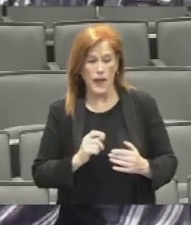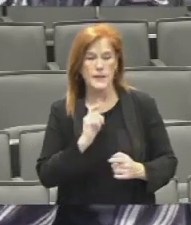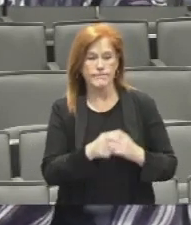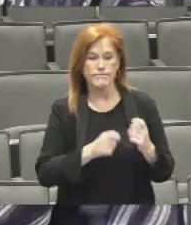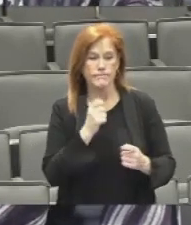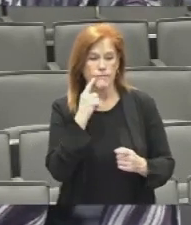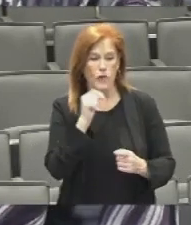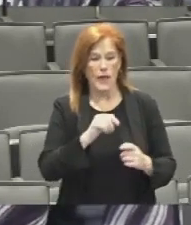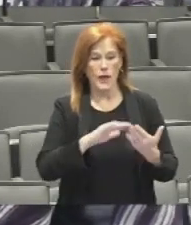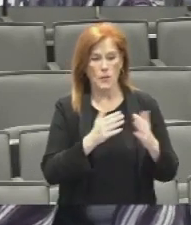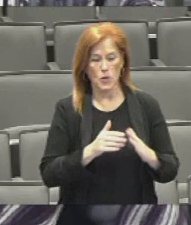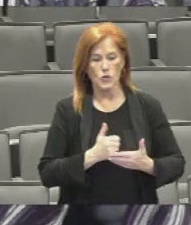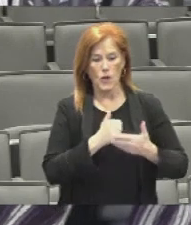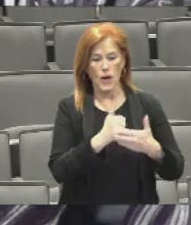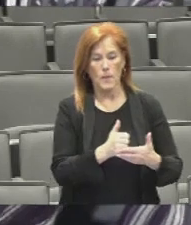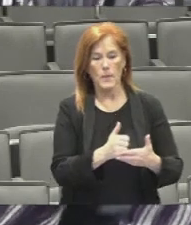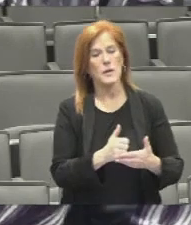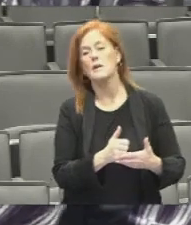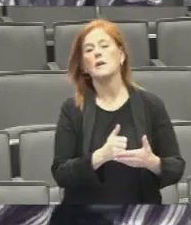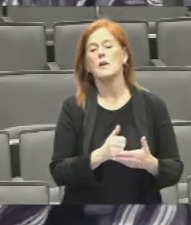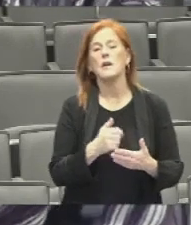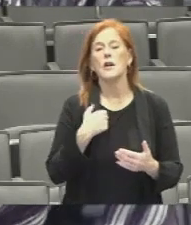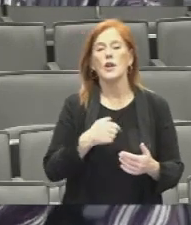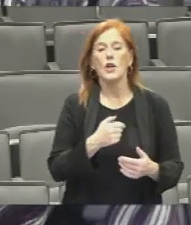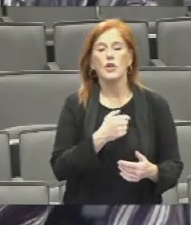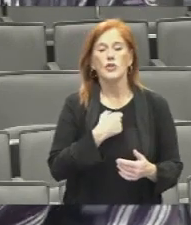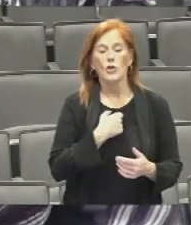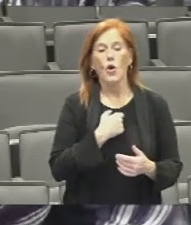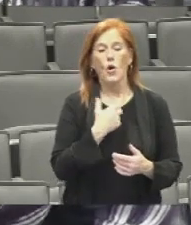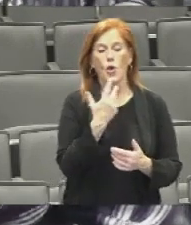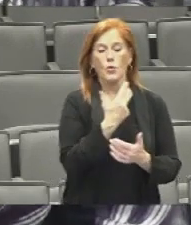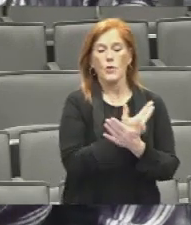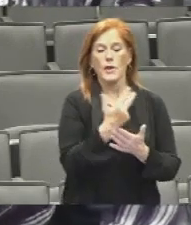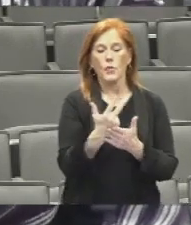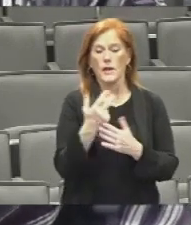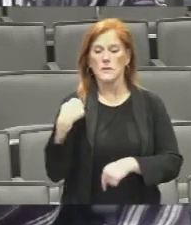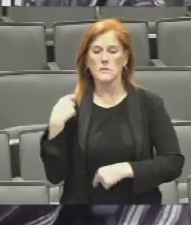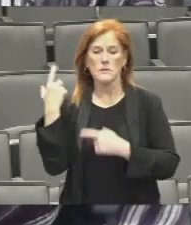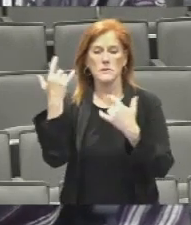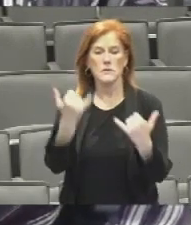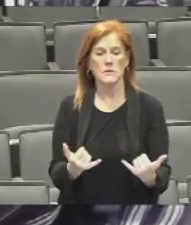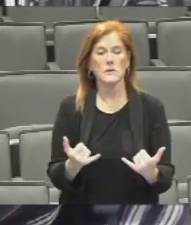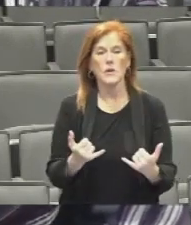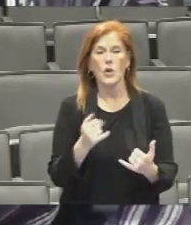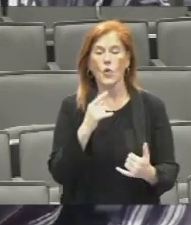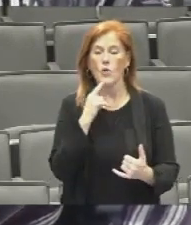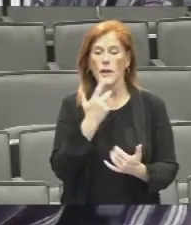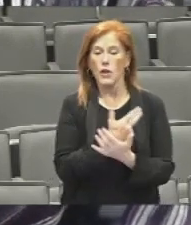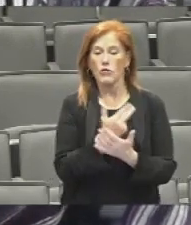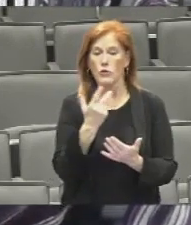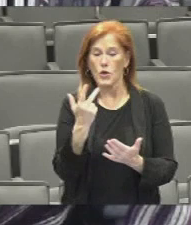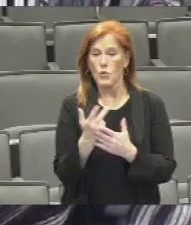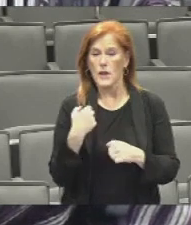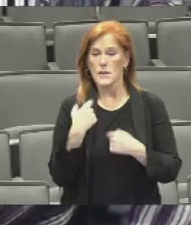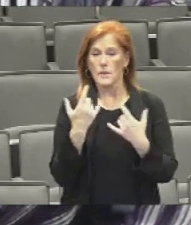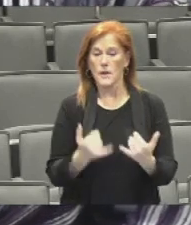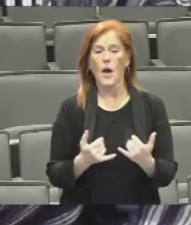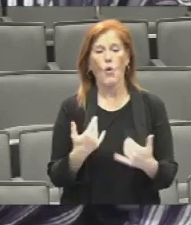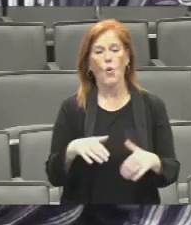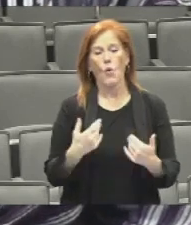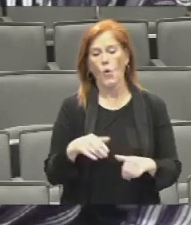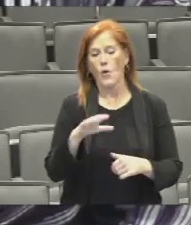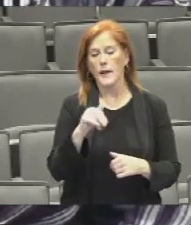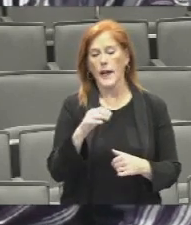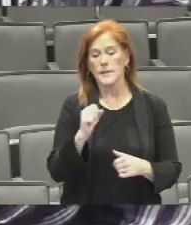So when we look at it, I look over the last 3 weeks. The last 3 weeks have really seen an increase of cases in